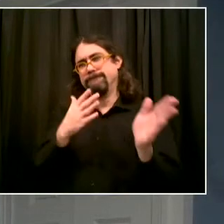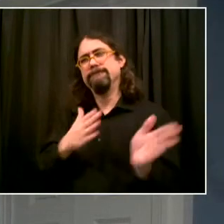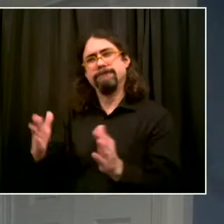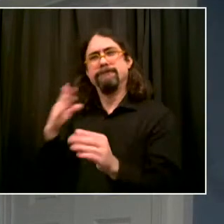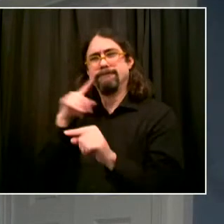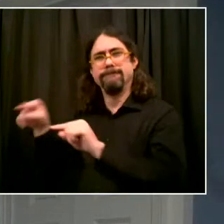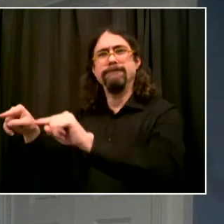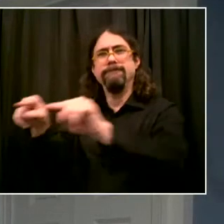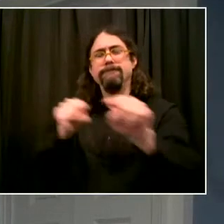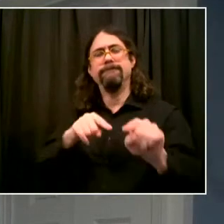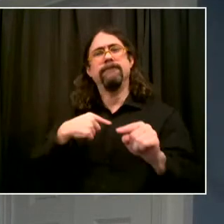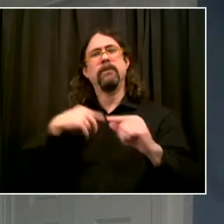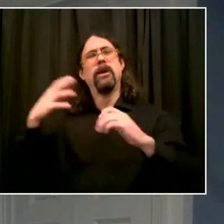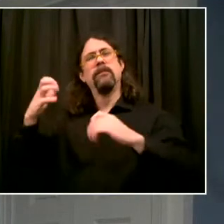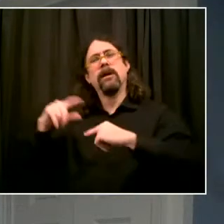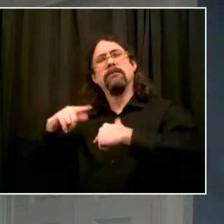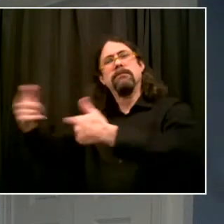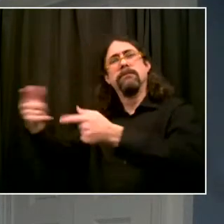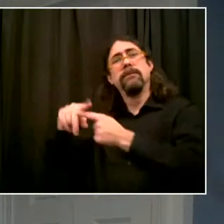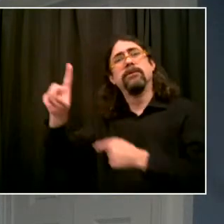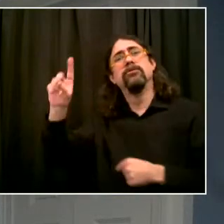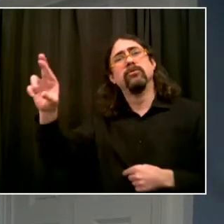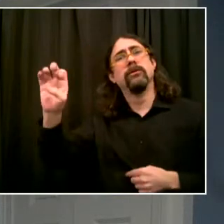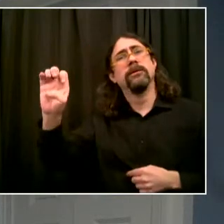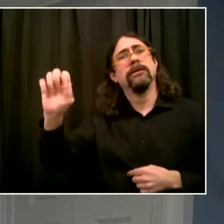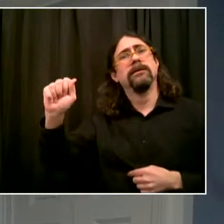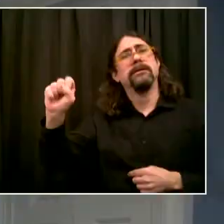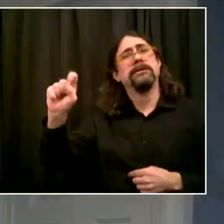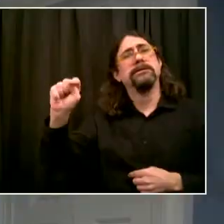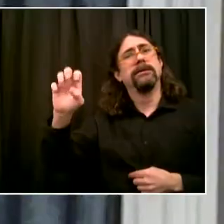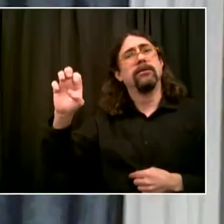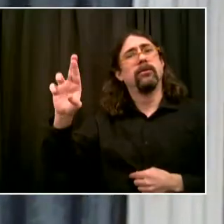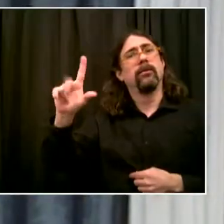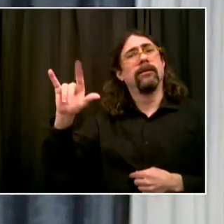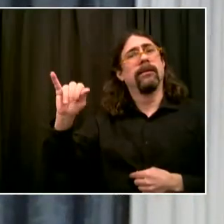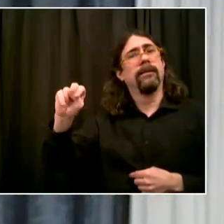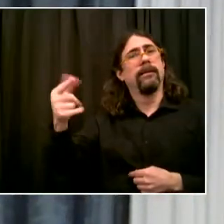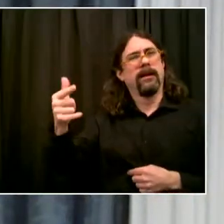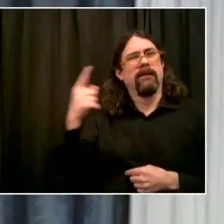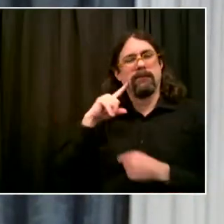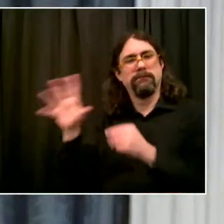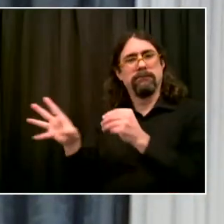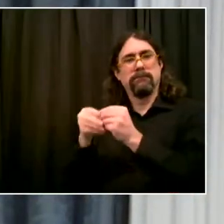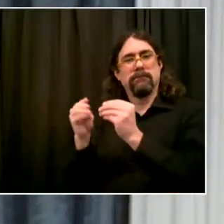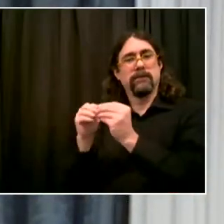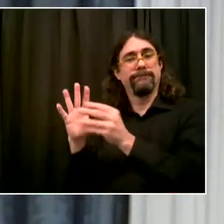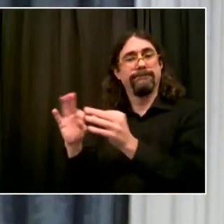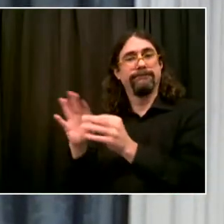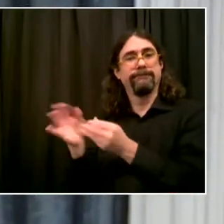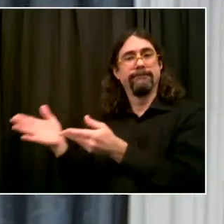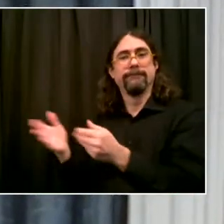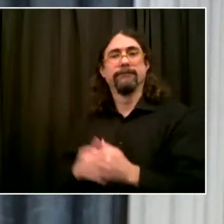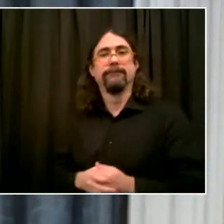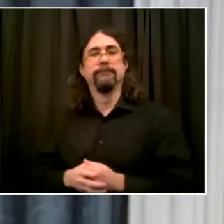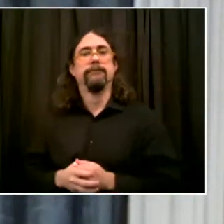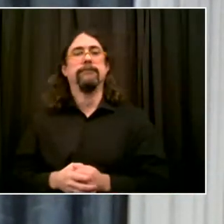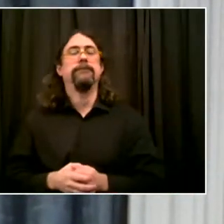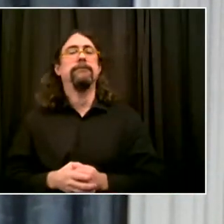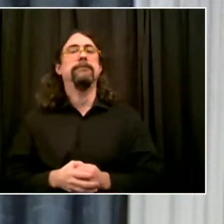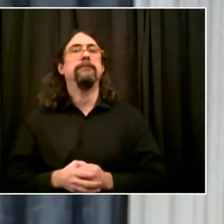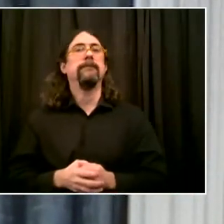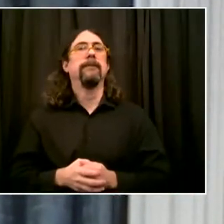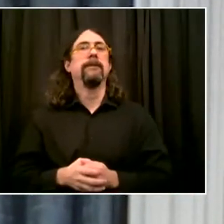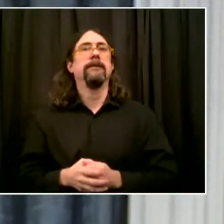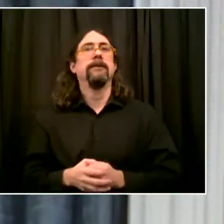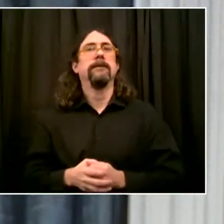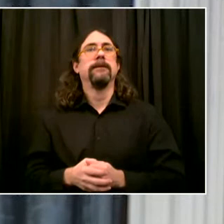Thank you, Mr. Mayor. I would like to start by reflecting on conversations I've been privileged to join over the past few weeks. In my role, I have